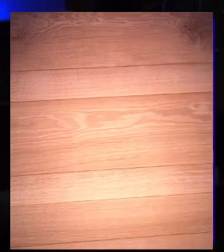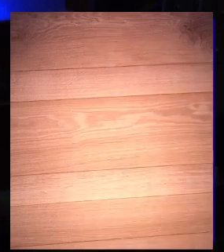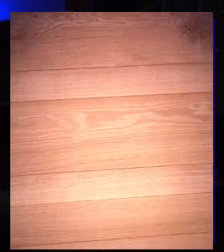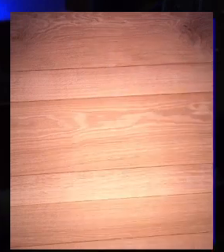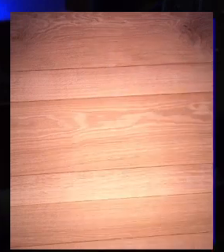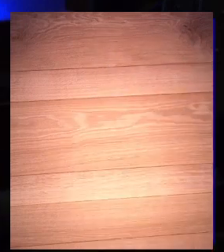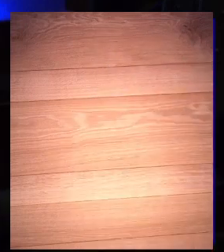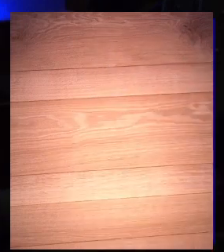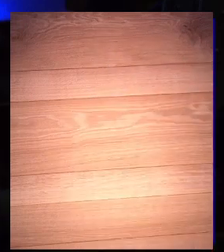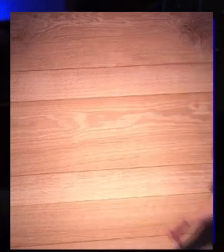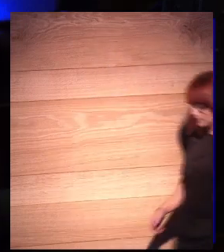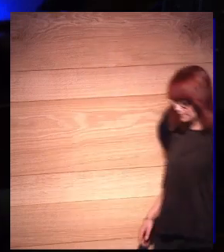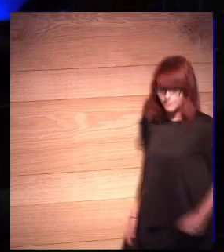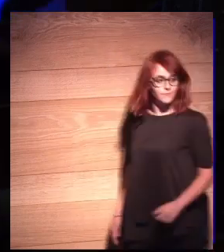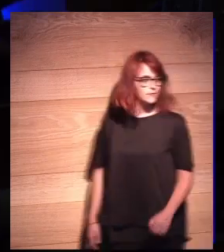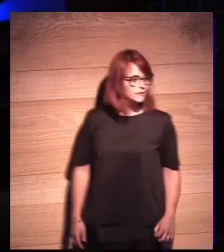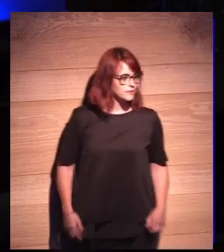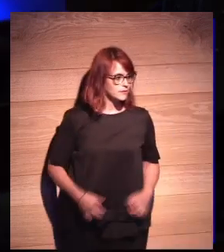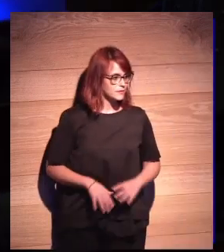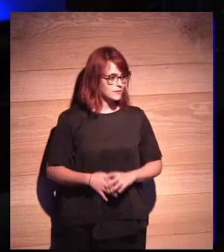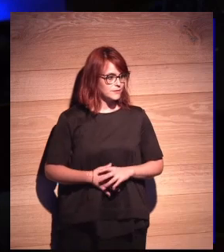about it?